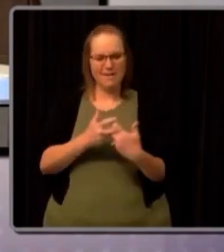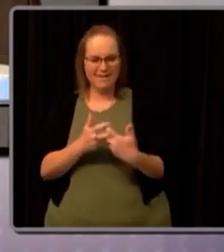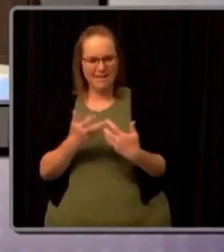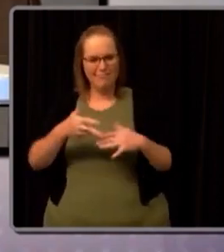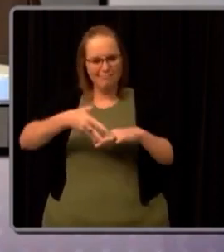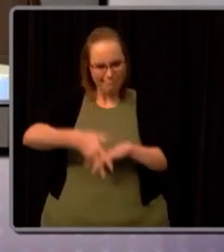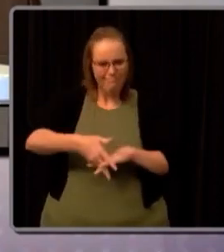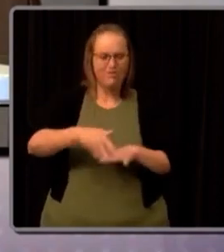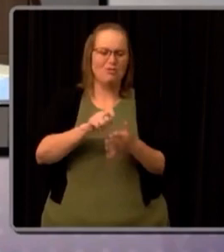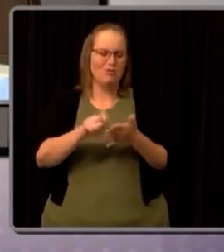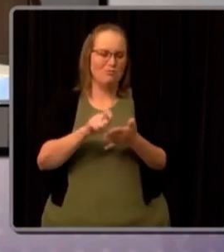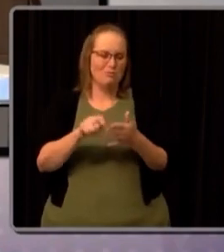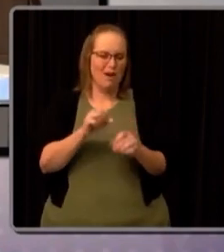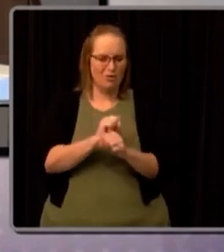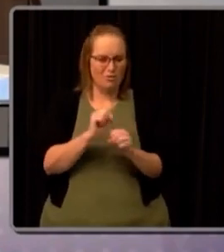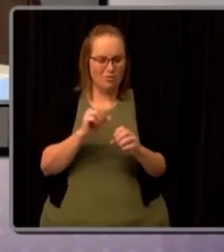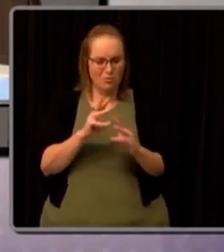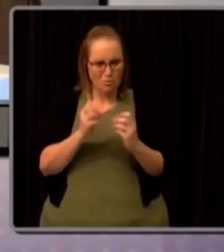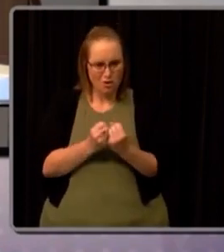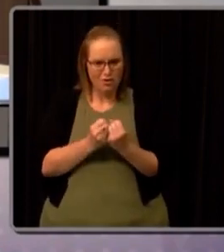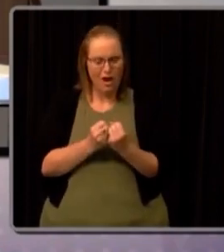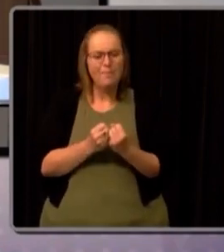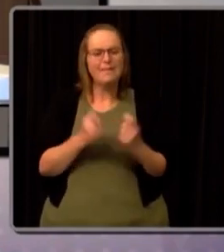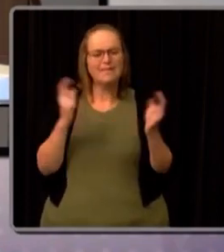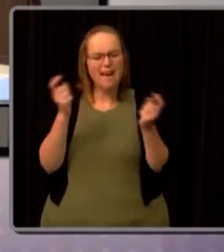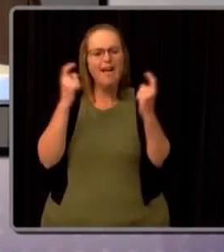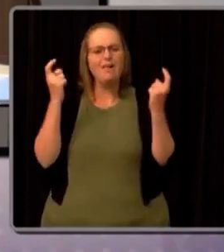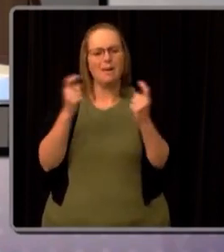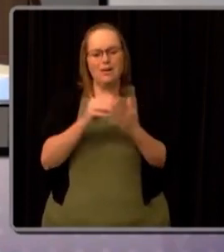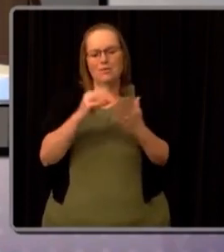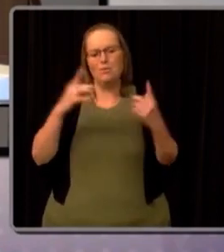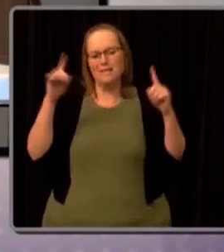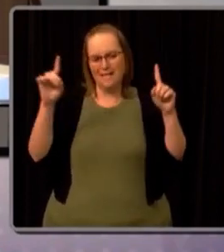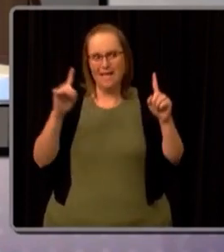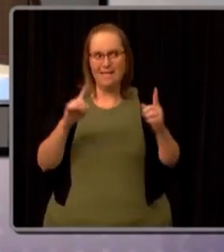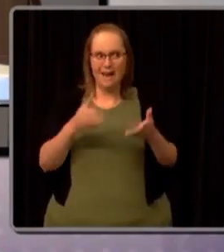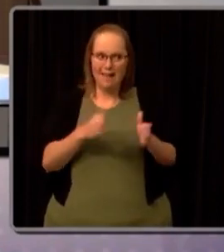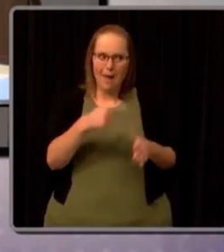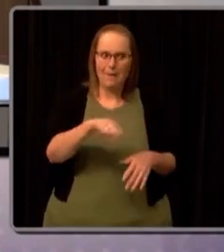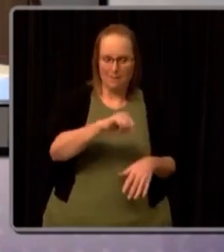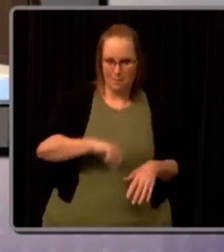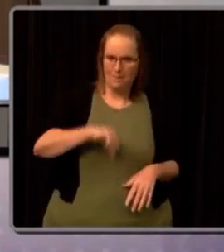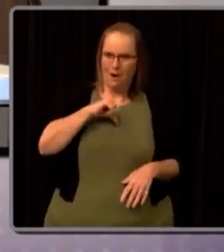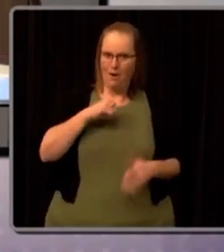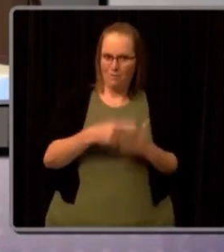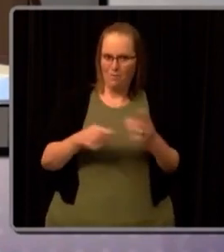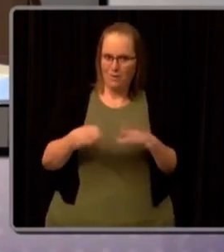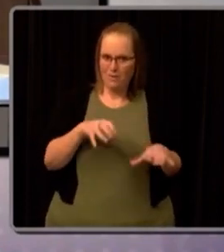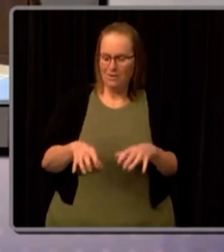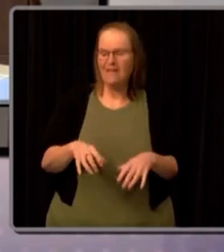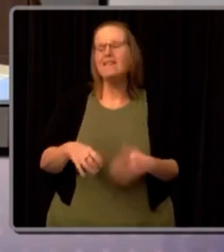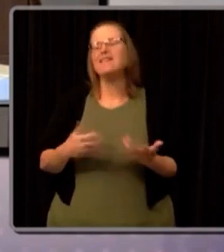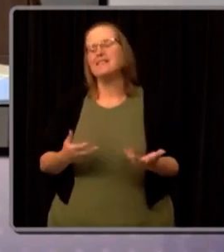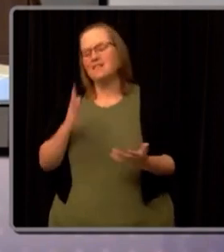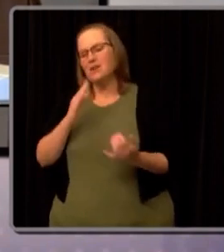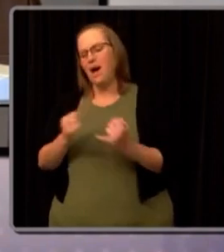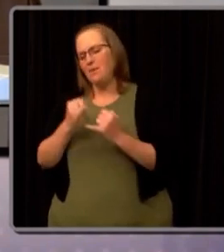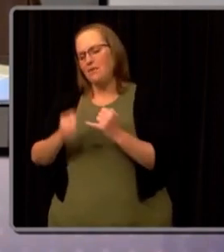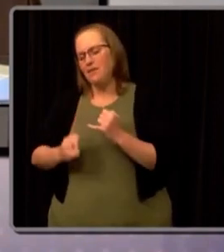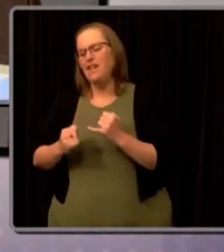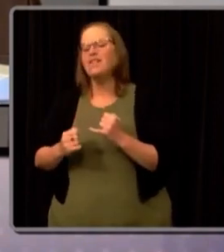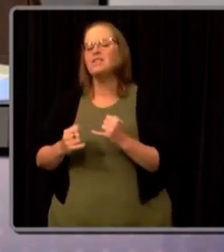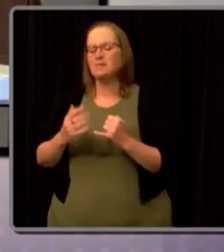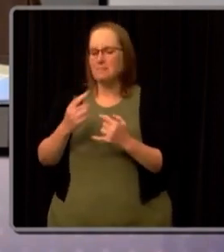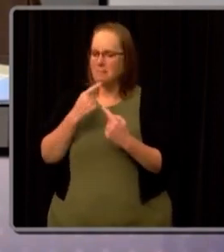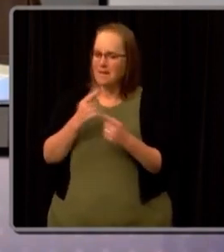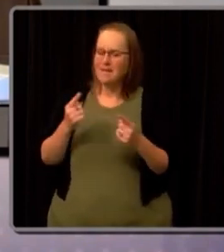our students and having them be proud of what they're doing. And so I guess I would just end by letting you know that I feel like we've just really built a